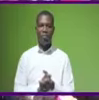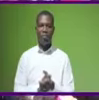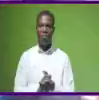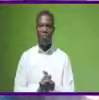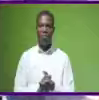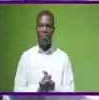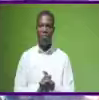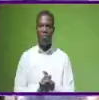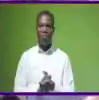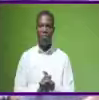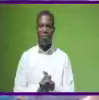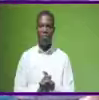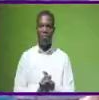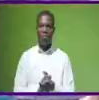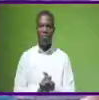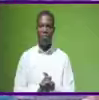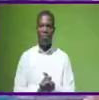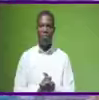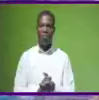Yo, oh,